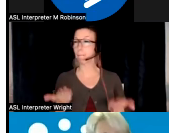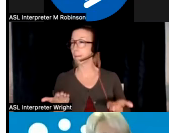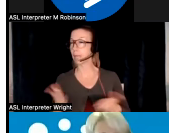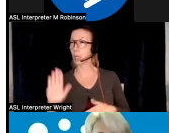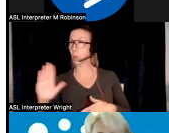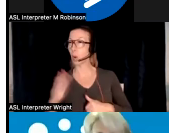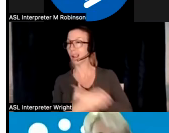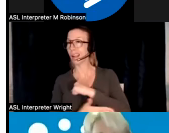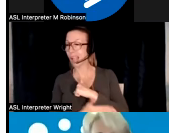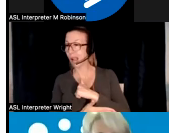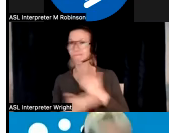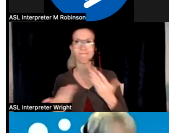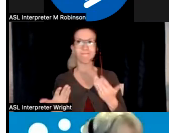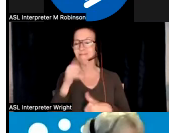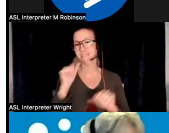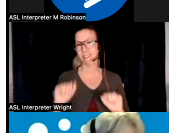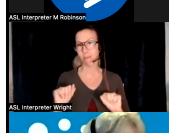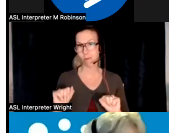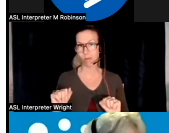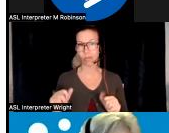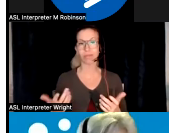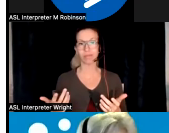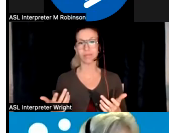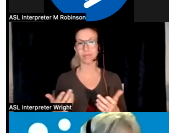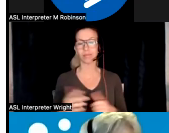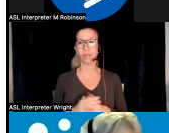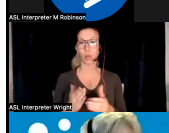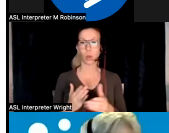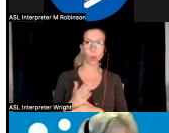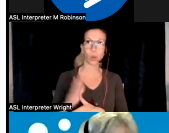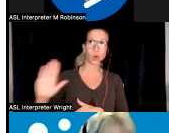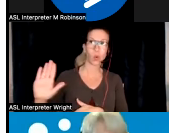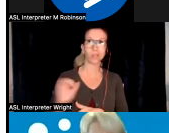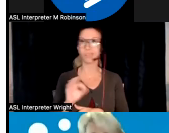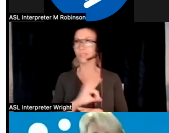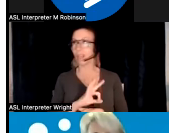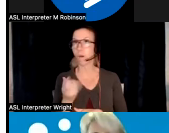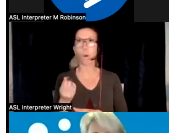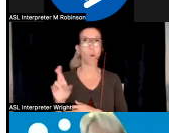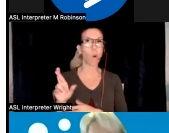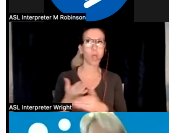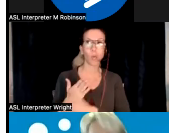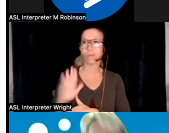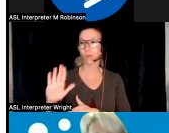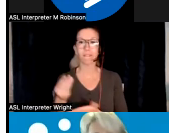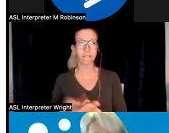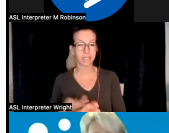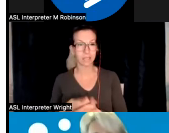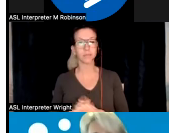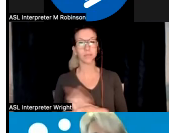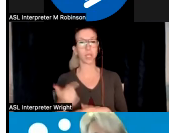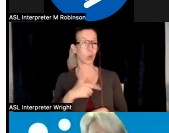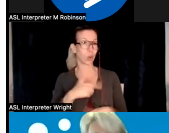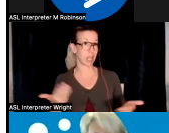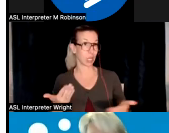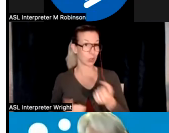is not in a position to do through your staffing or maybe through funding. So we are here to support you.